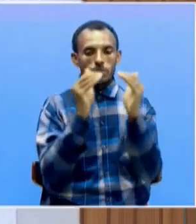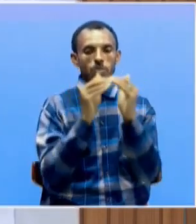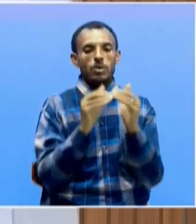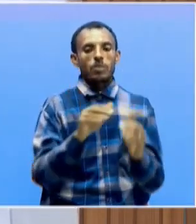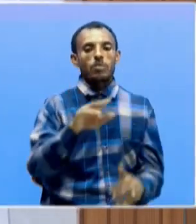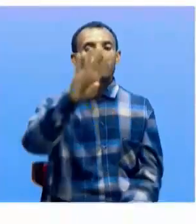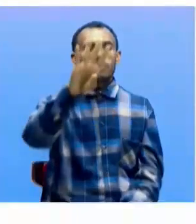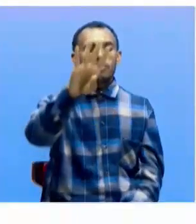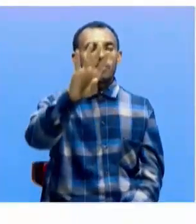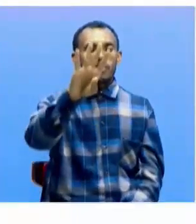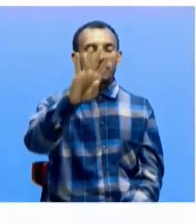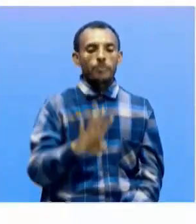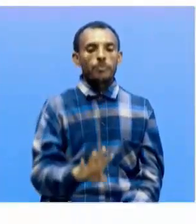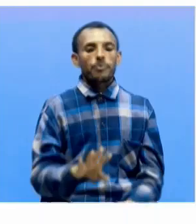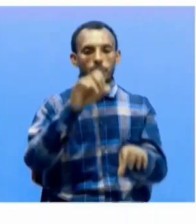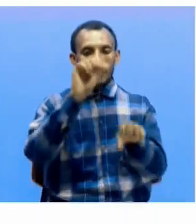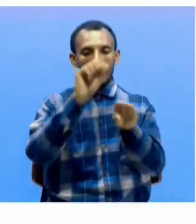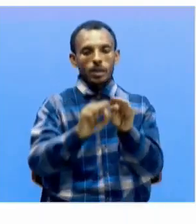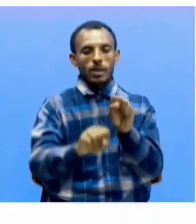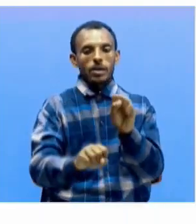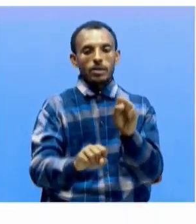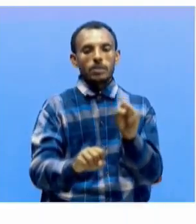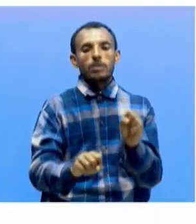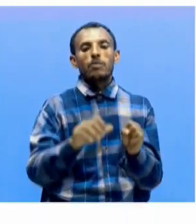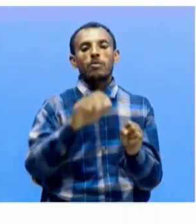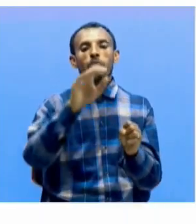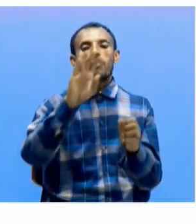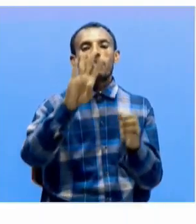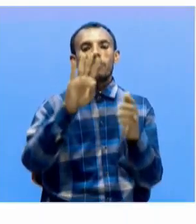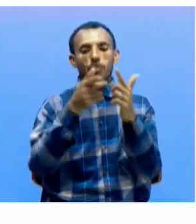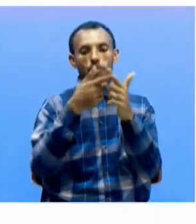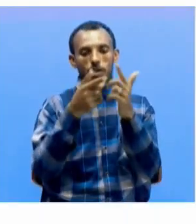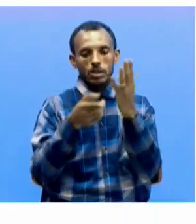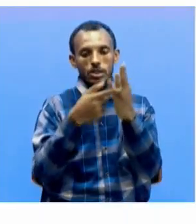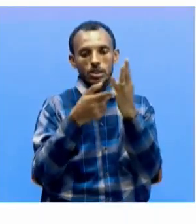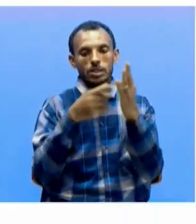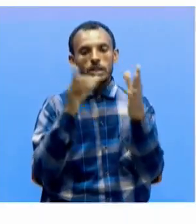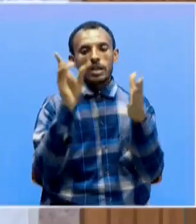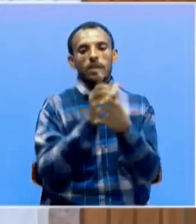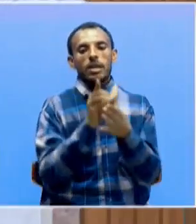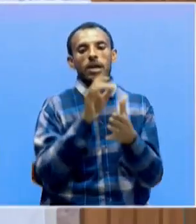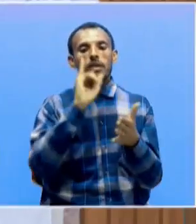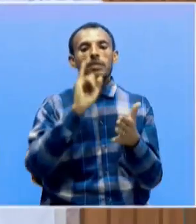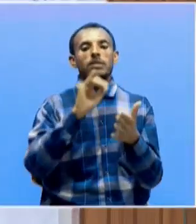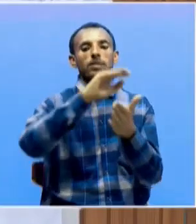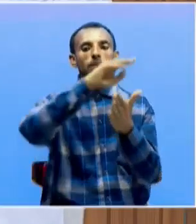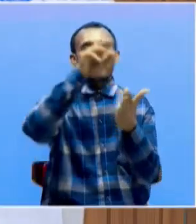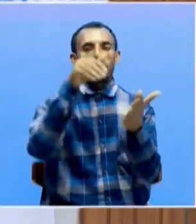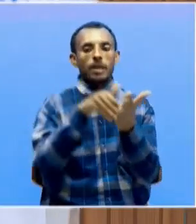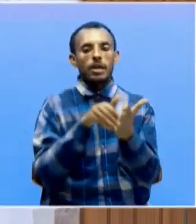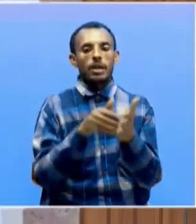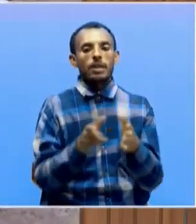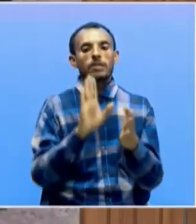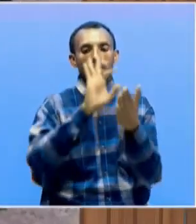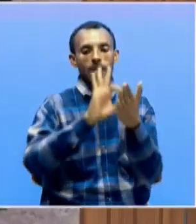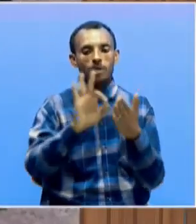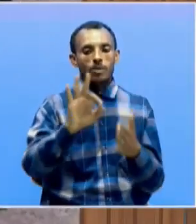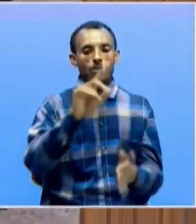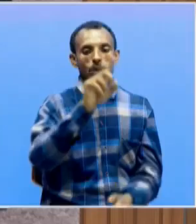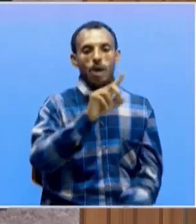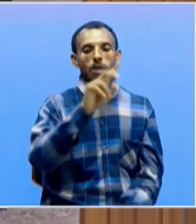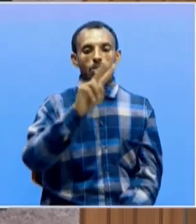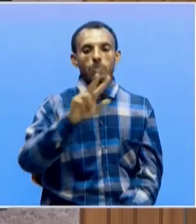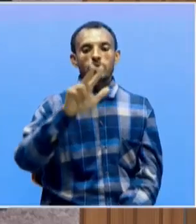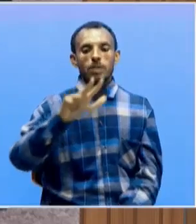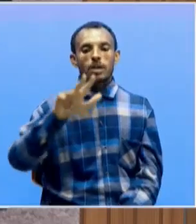is this 4. So the fourth data will be the median. Let's count it. 1,